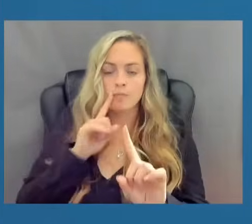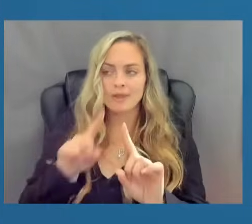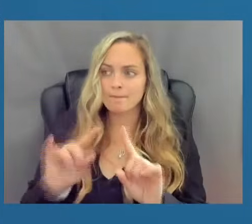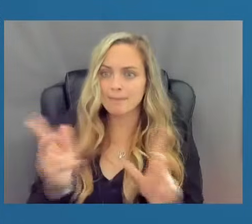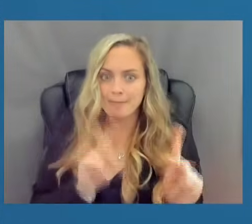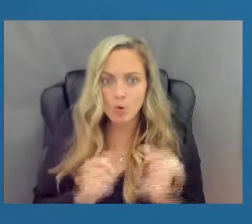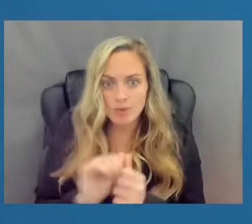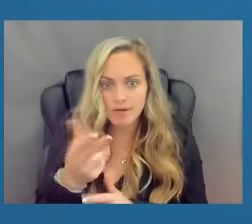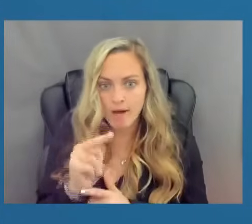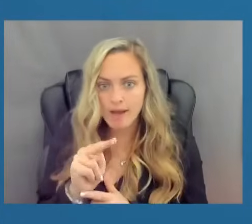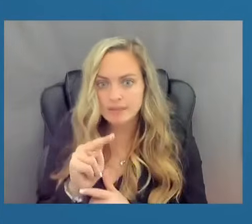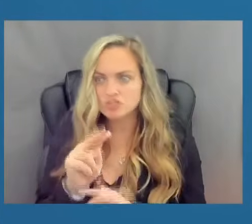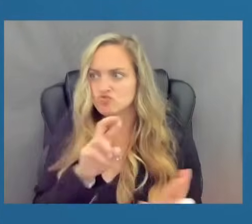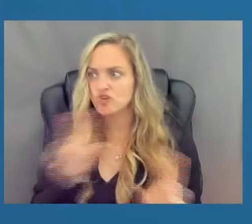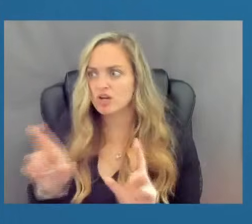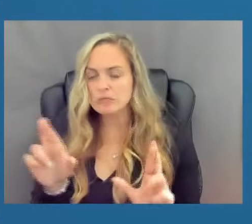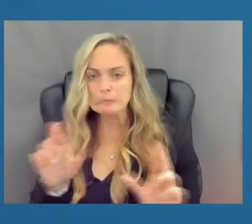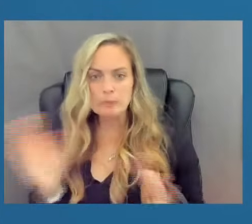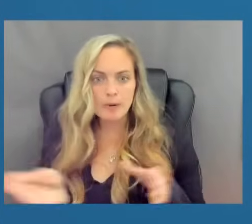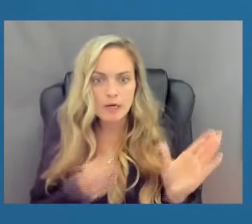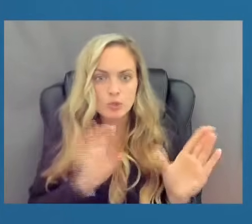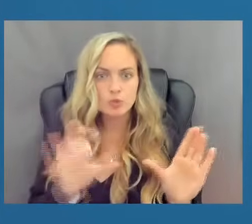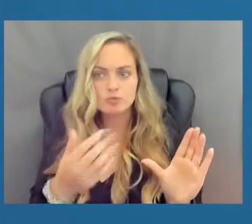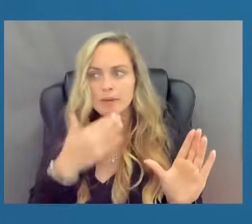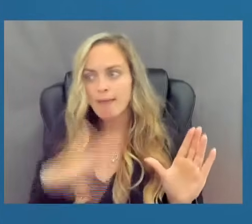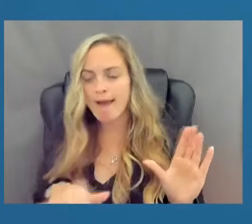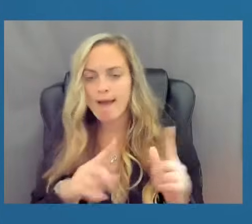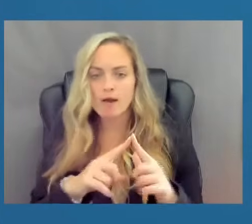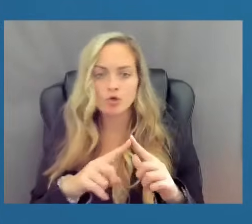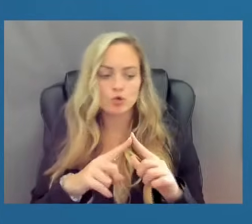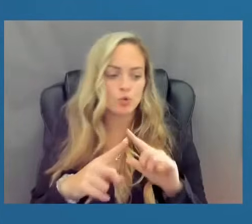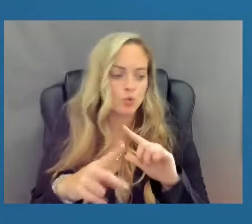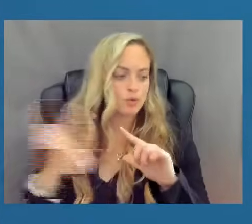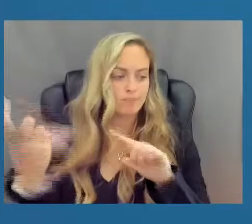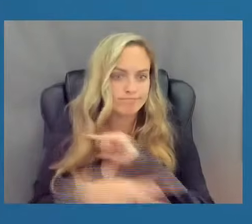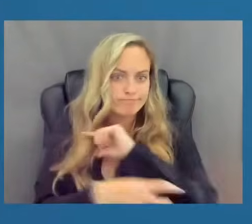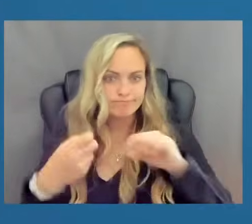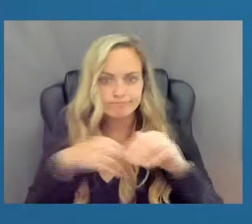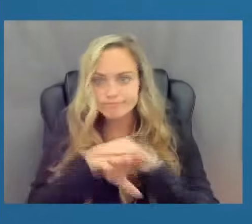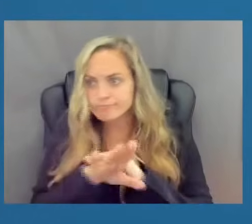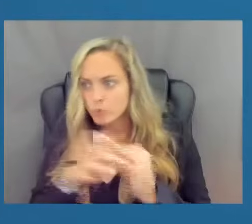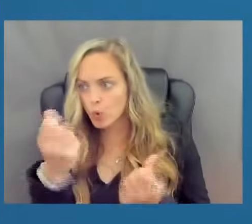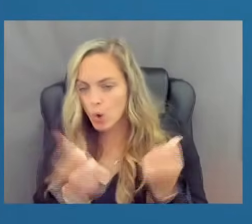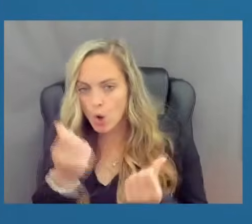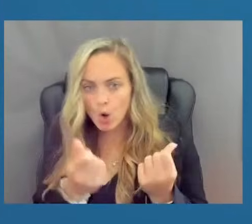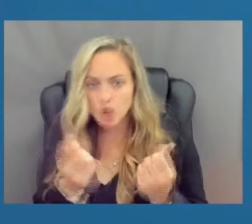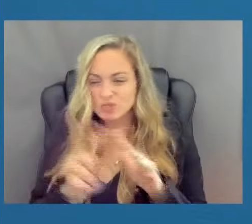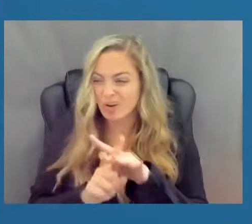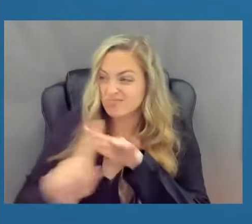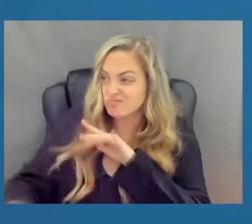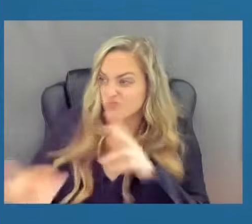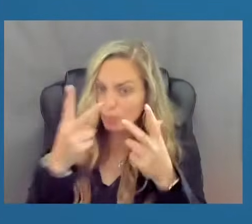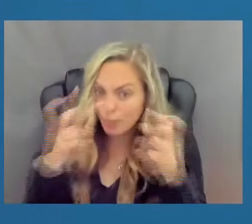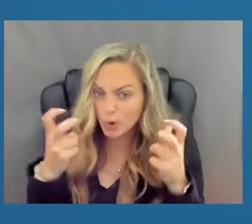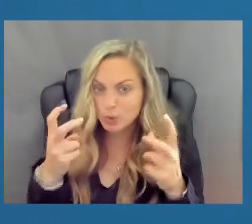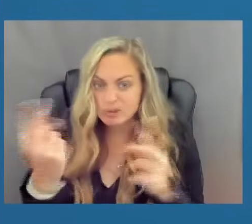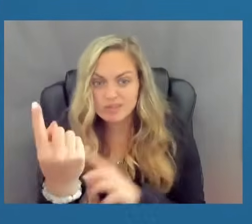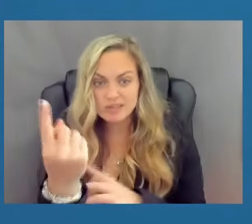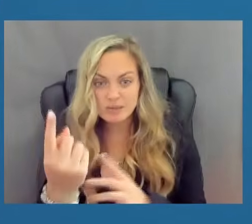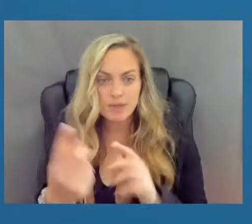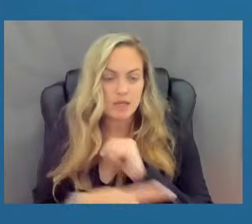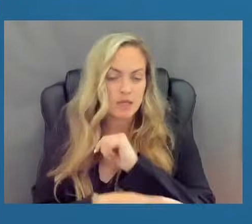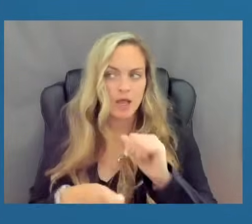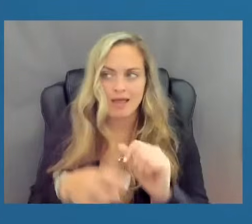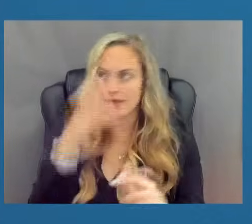to do something violent, someone about to break into a car, someone doing a burglary, someone racing away from a burglary, and they're able to alert 911 to